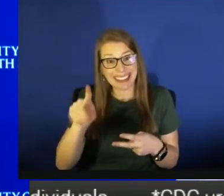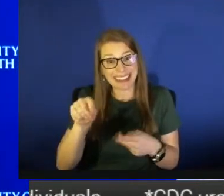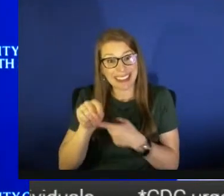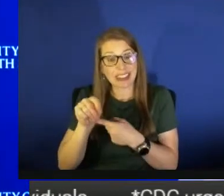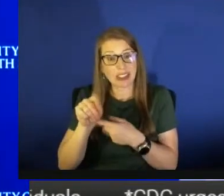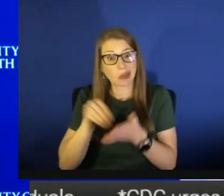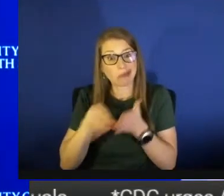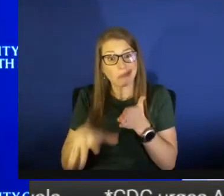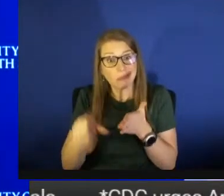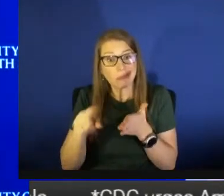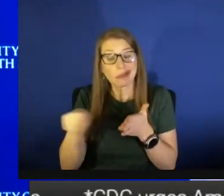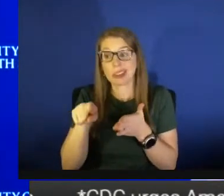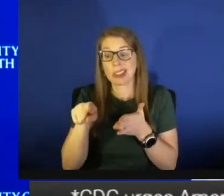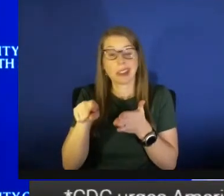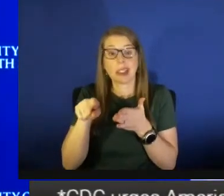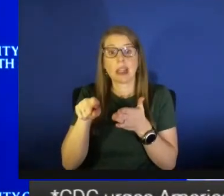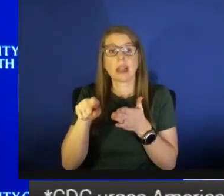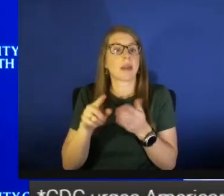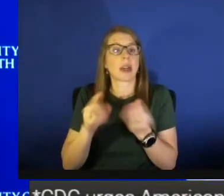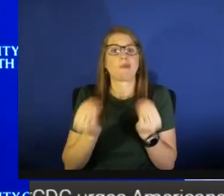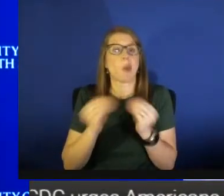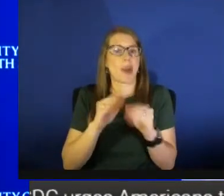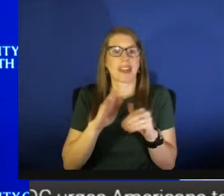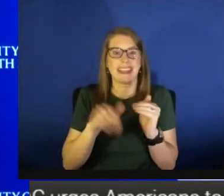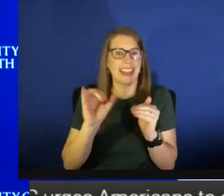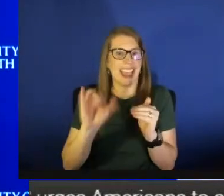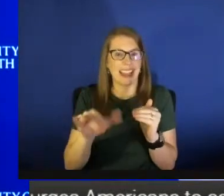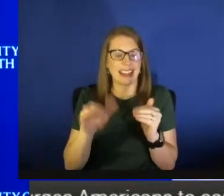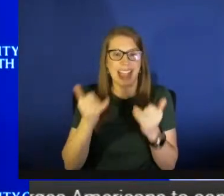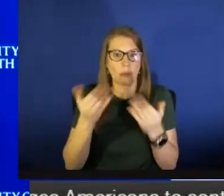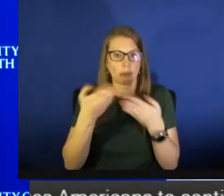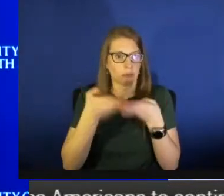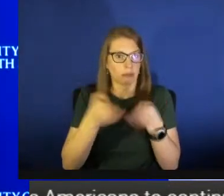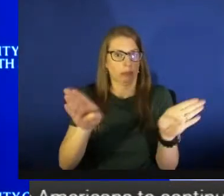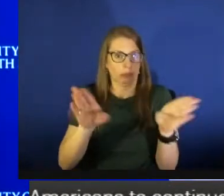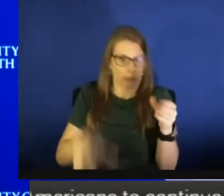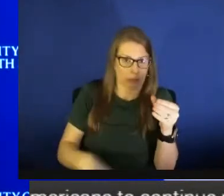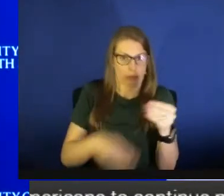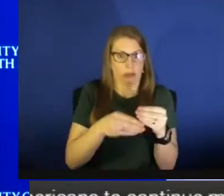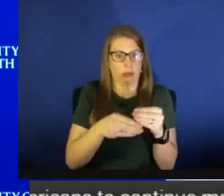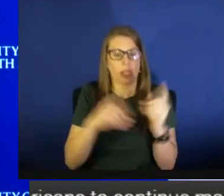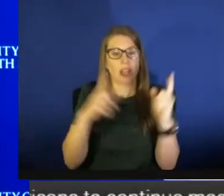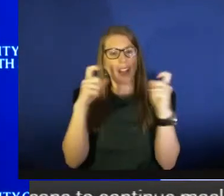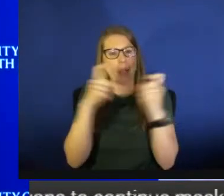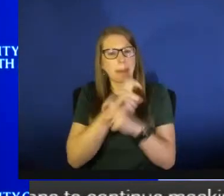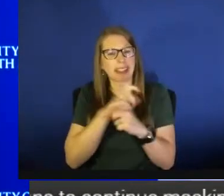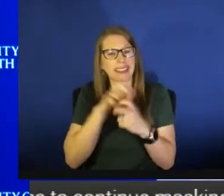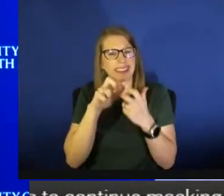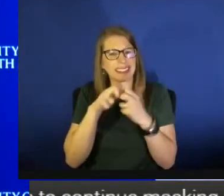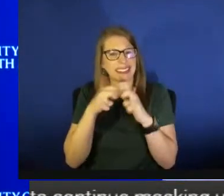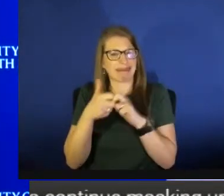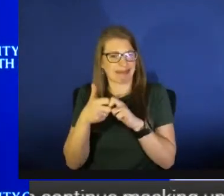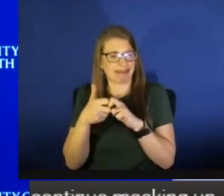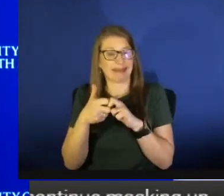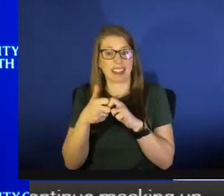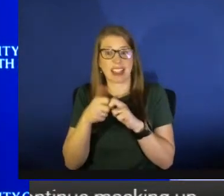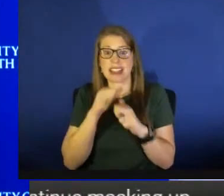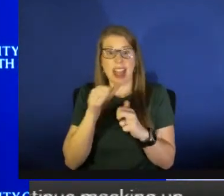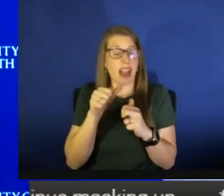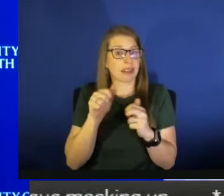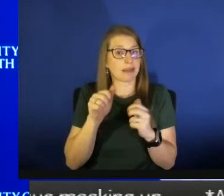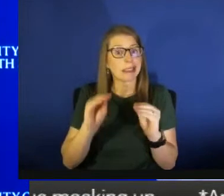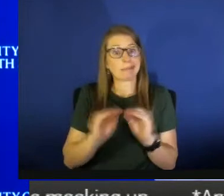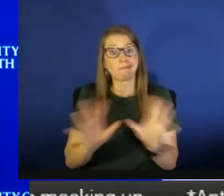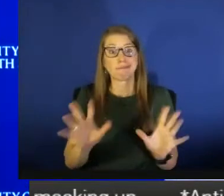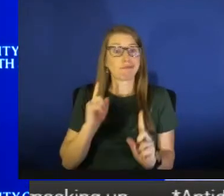and science communication when you're dealing with such complex issues. It's not just black and white. We've learned that now, especially when we're talking about